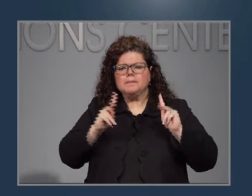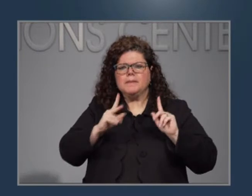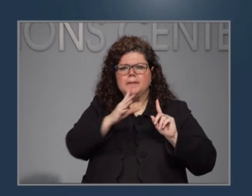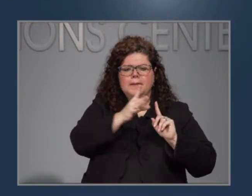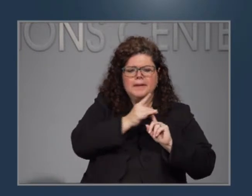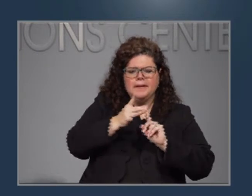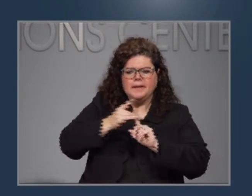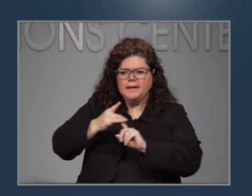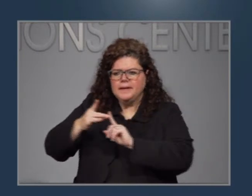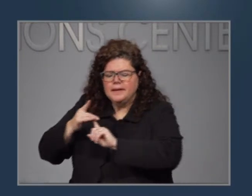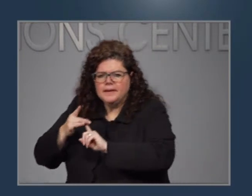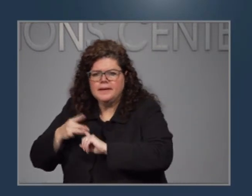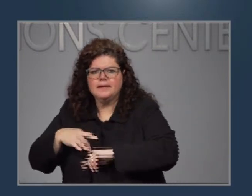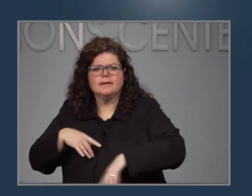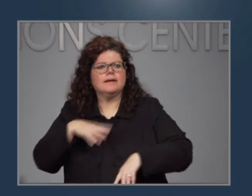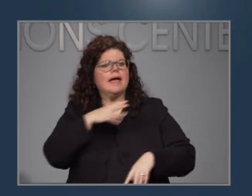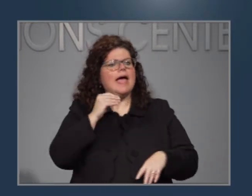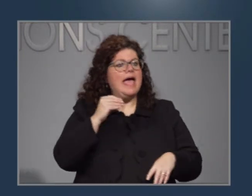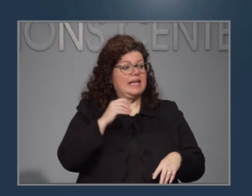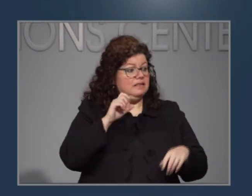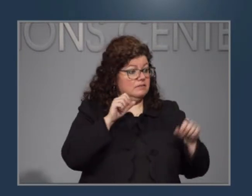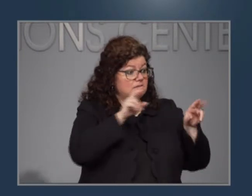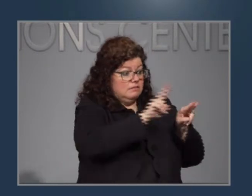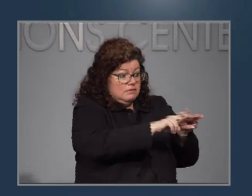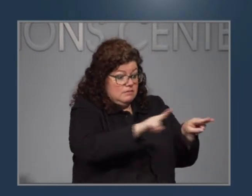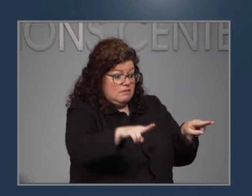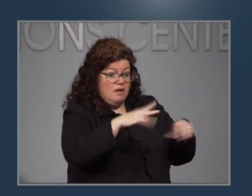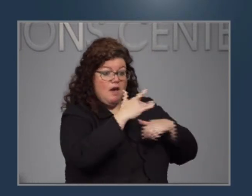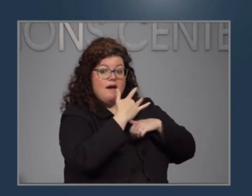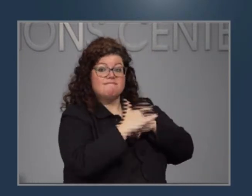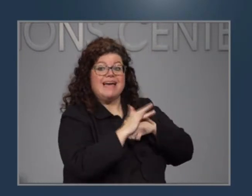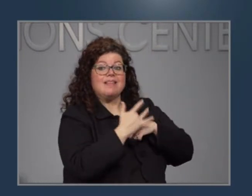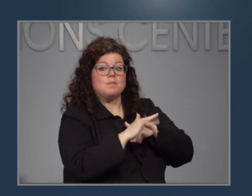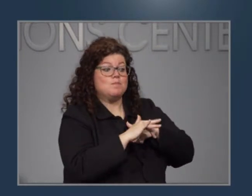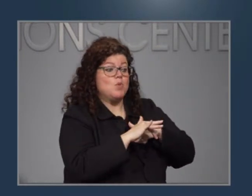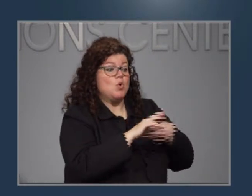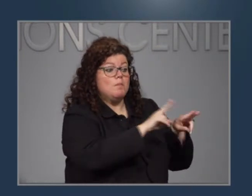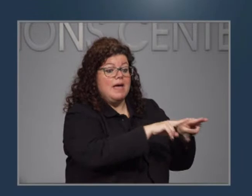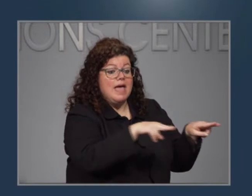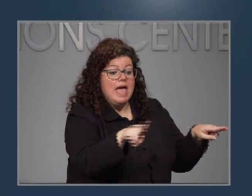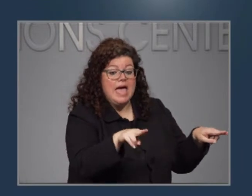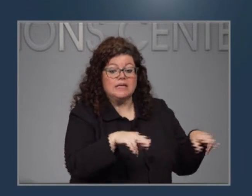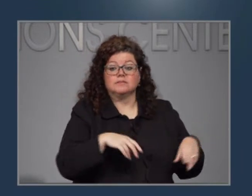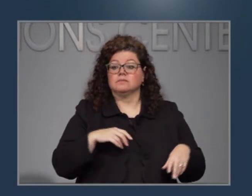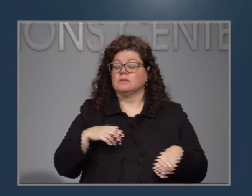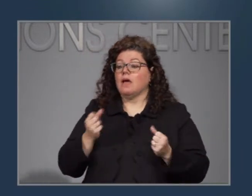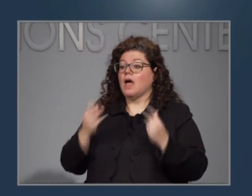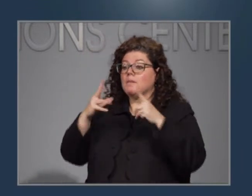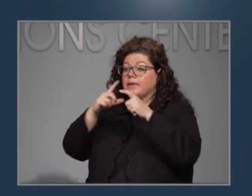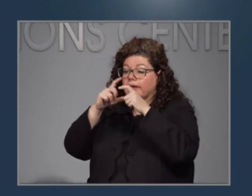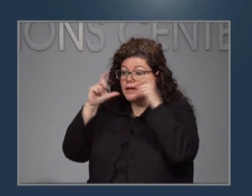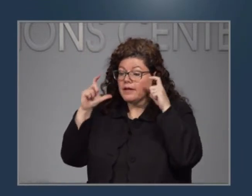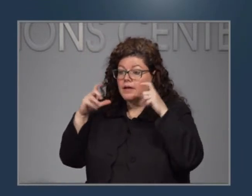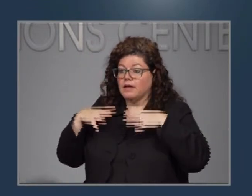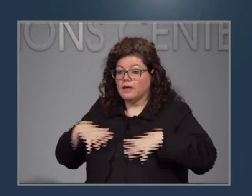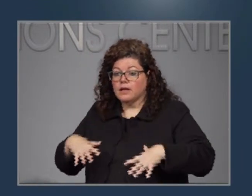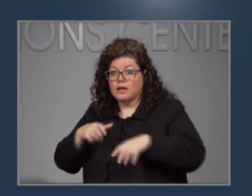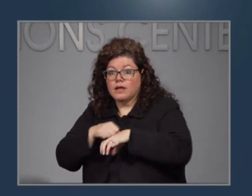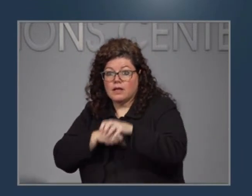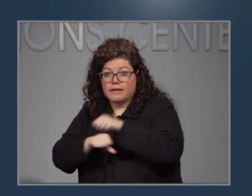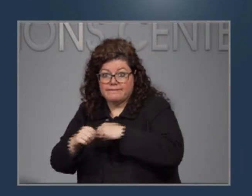just shared, as well as our capability metrics, meaning our ability to respond to this pandemic. And